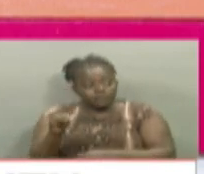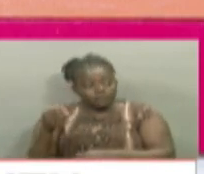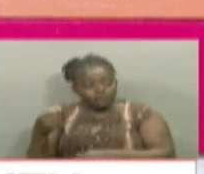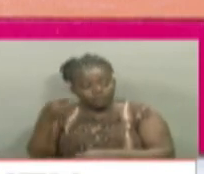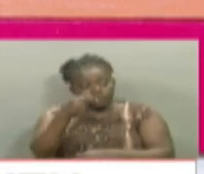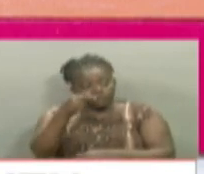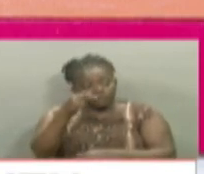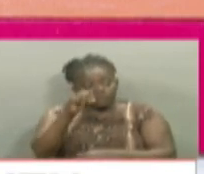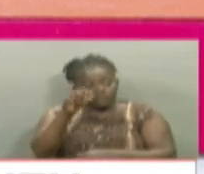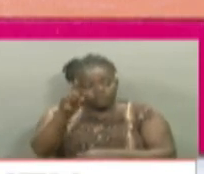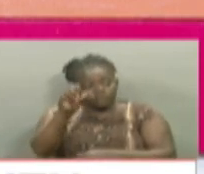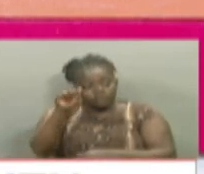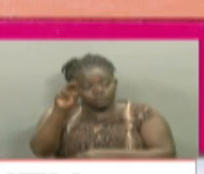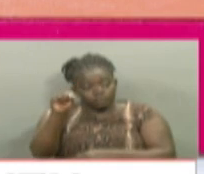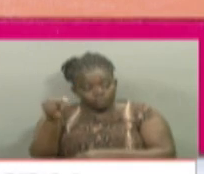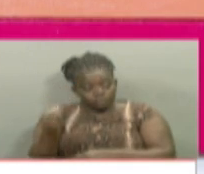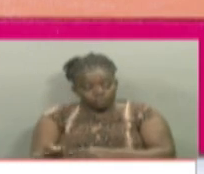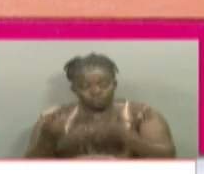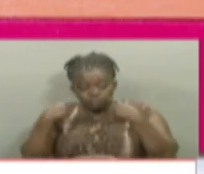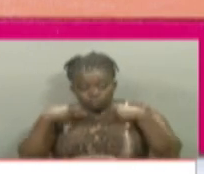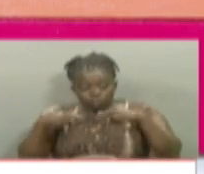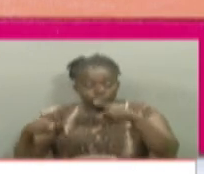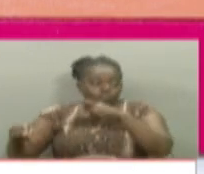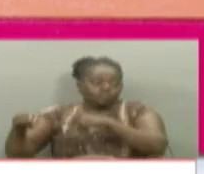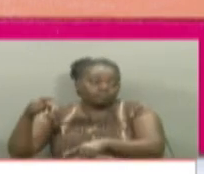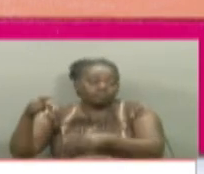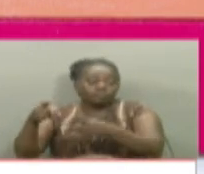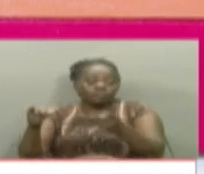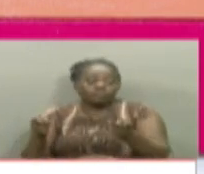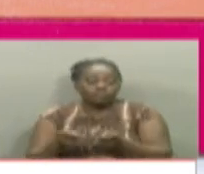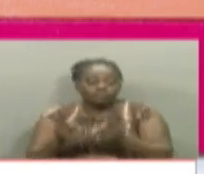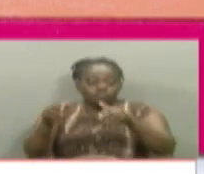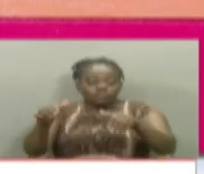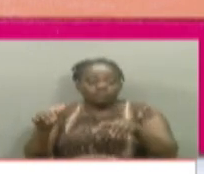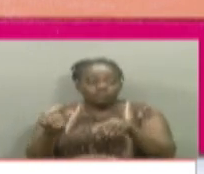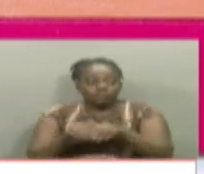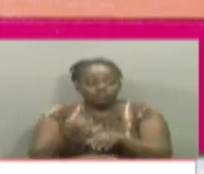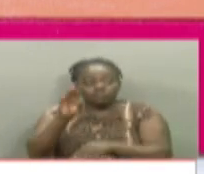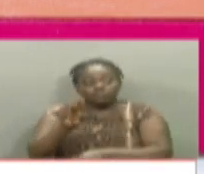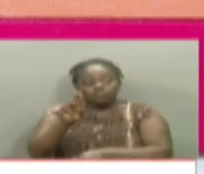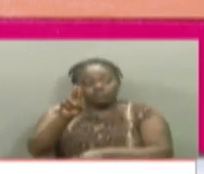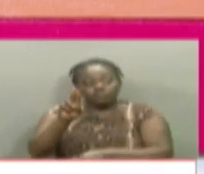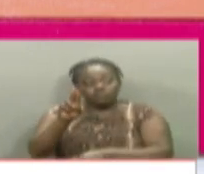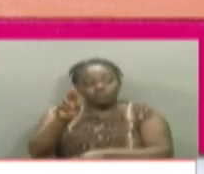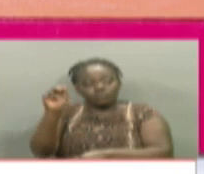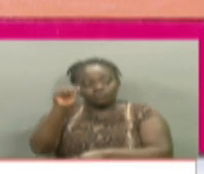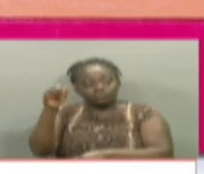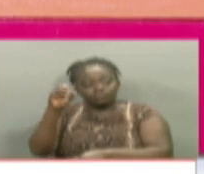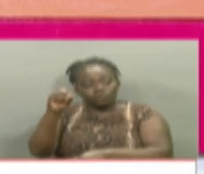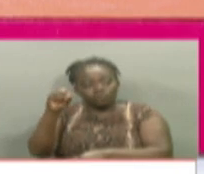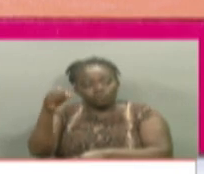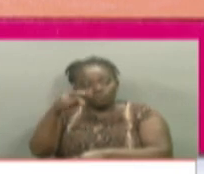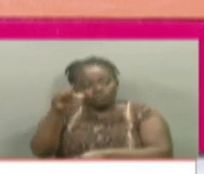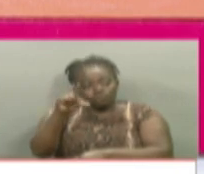Gideon Tembo Mujungu bw'abadde ng'alangirirwa ku buwanguzi ku kifo ky'omubaka owa Busongola South mu kulonda